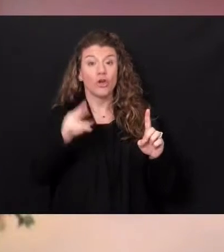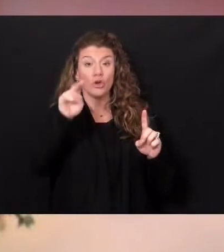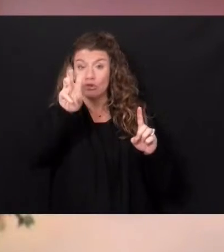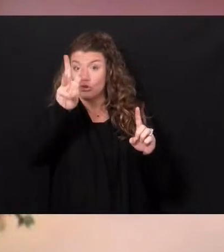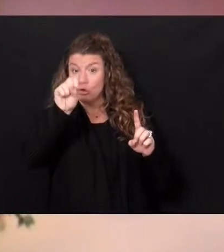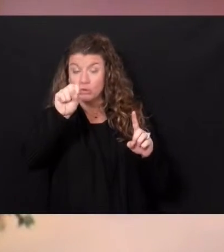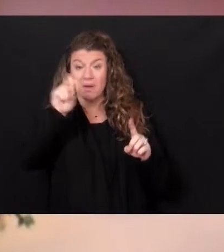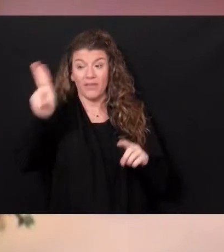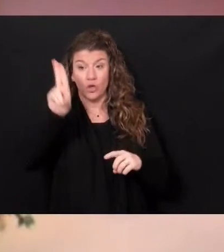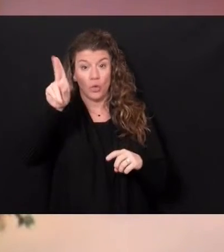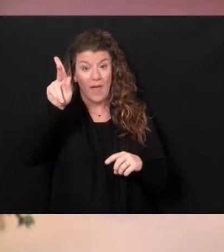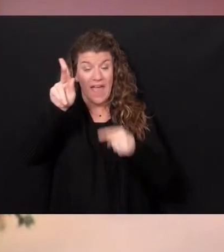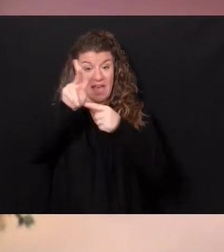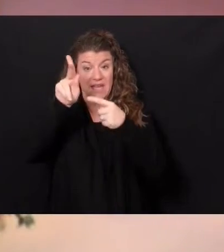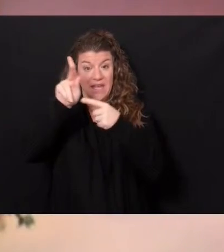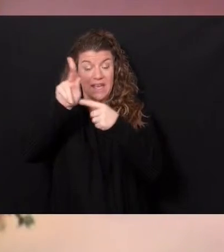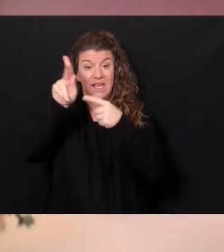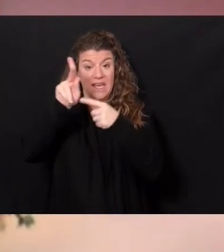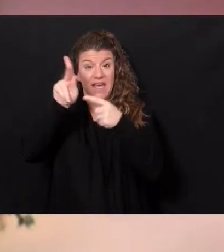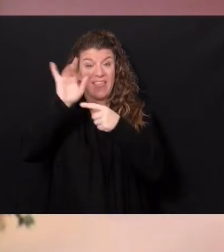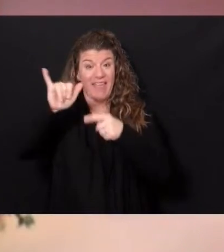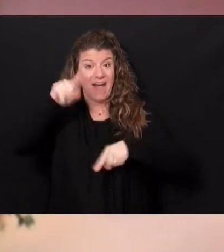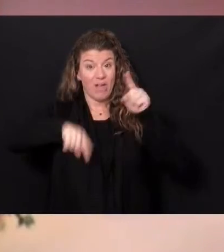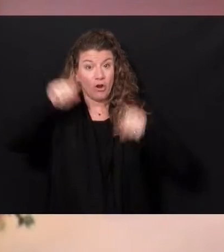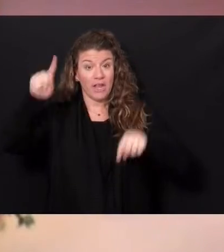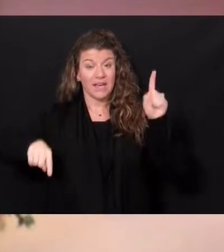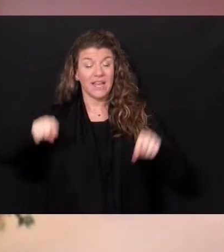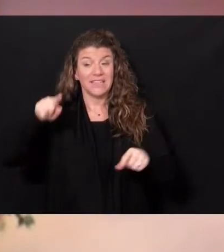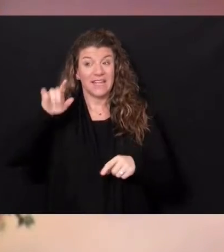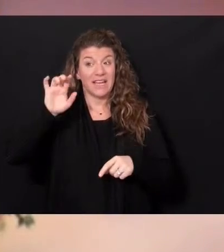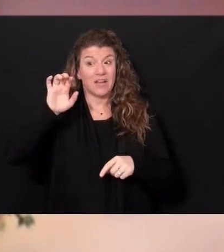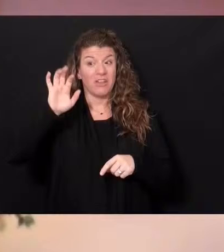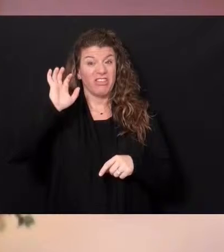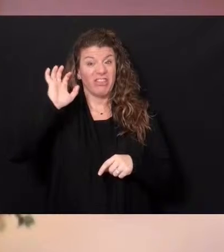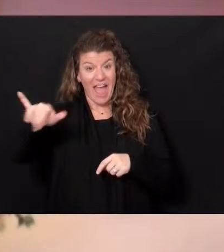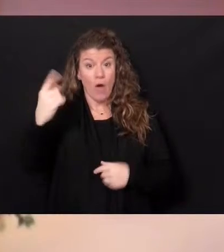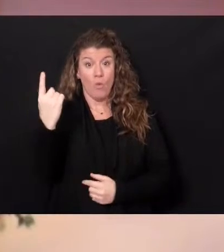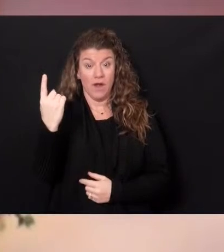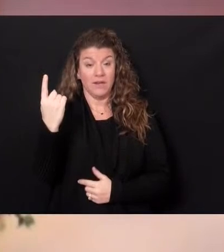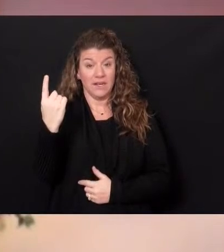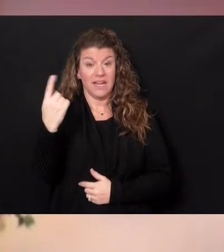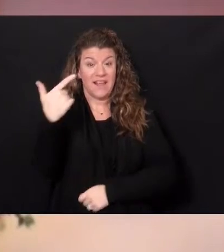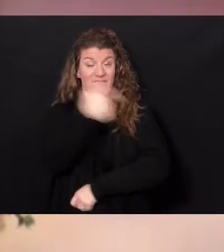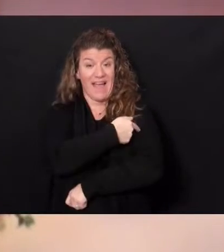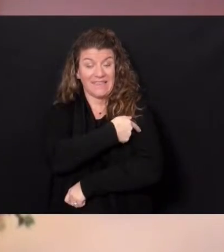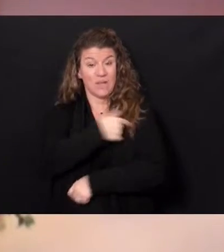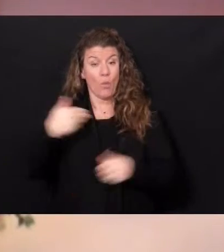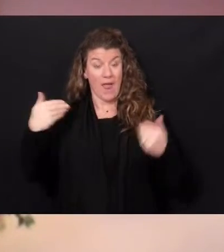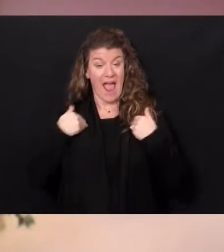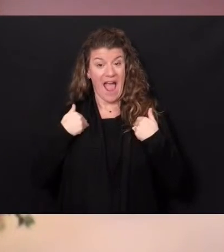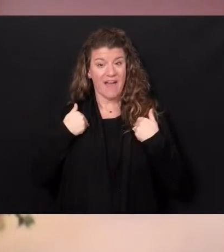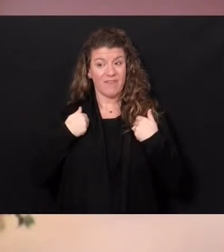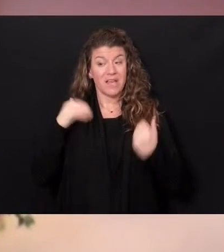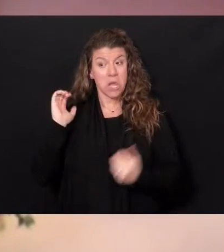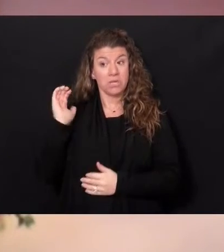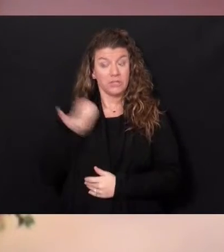about the United Kingdom variant is the fact that the vaccines we have